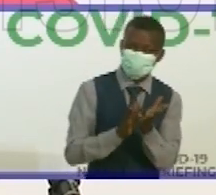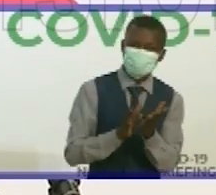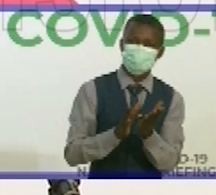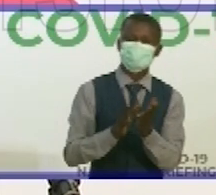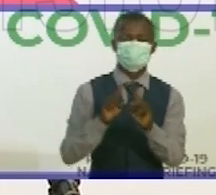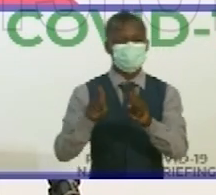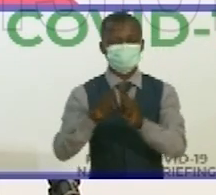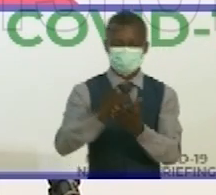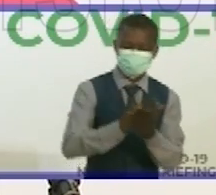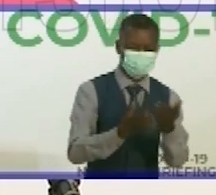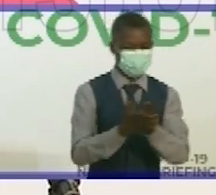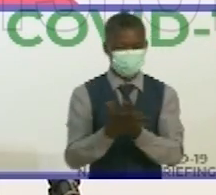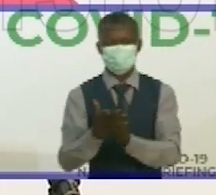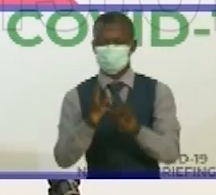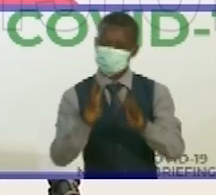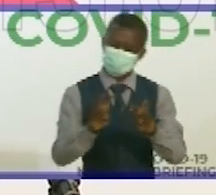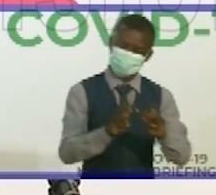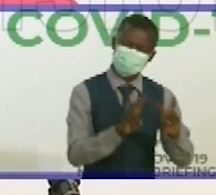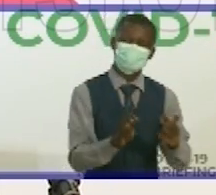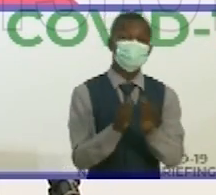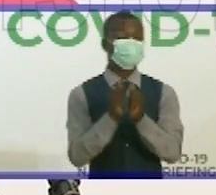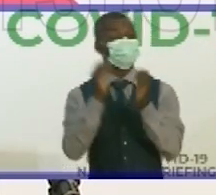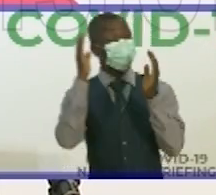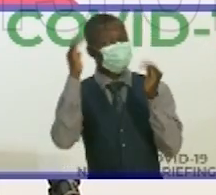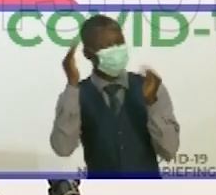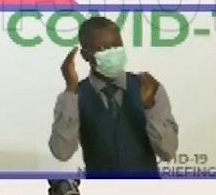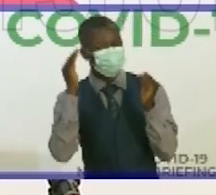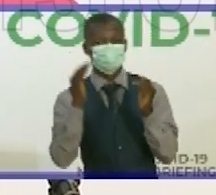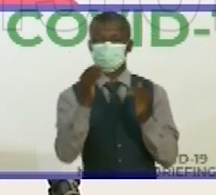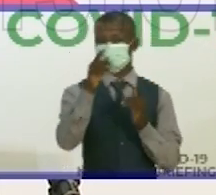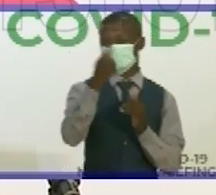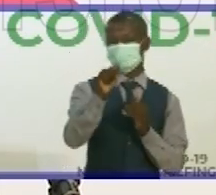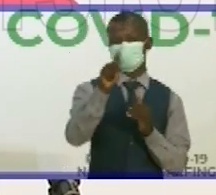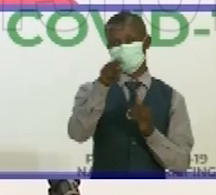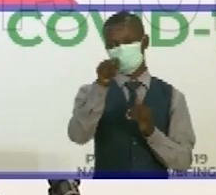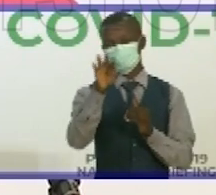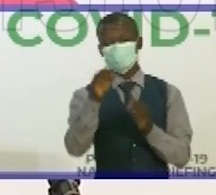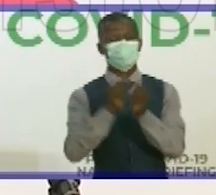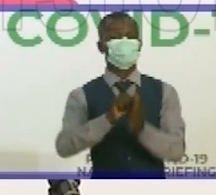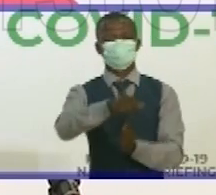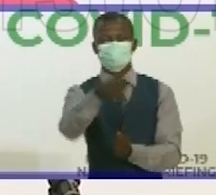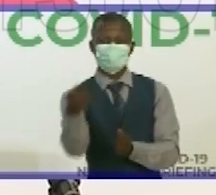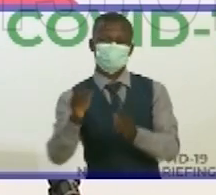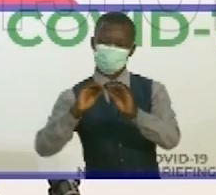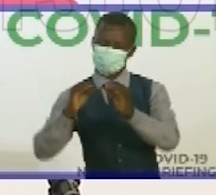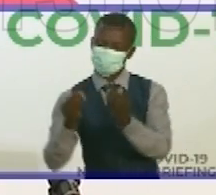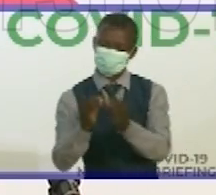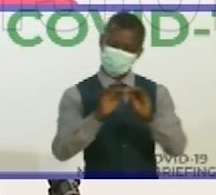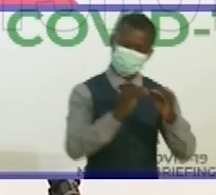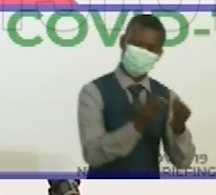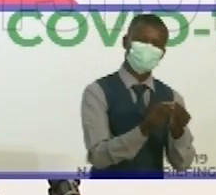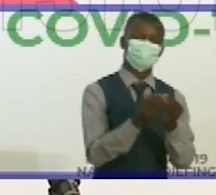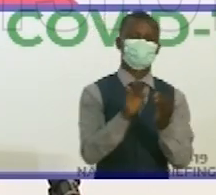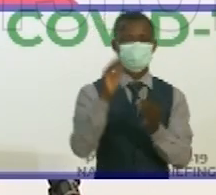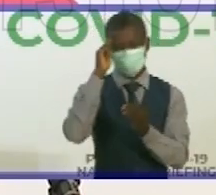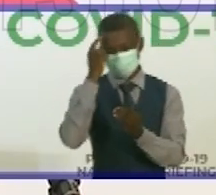plausible expectation, the PTF, other relevant institutions of government,